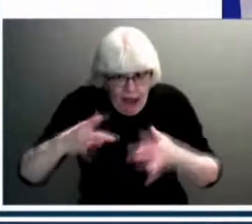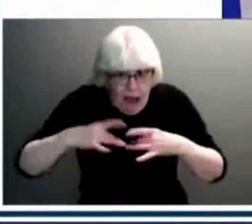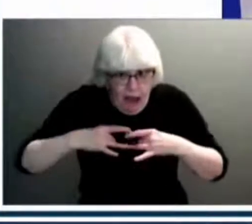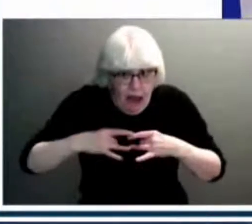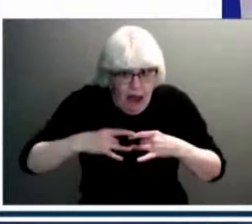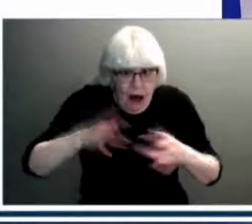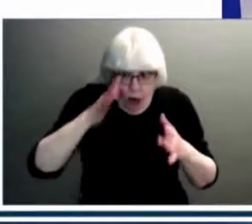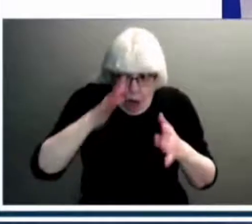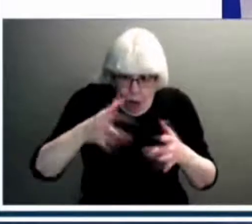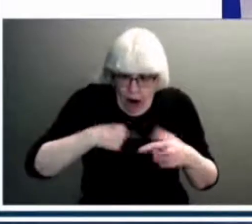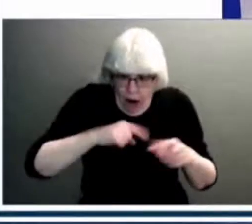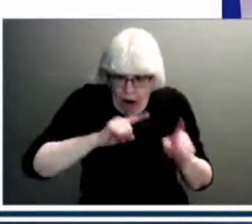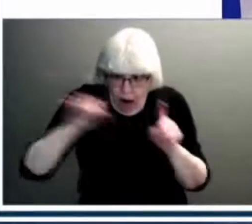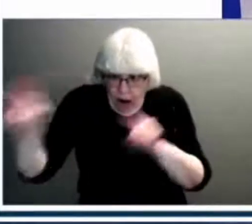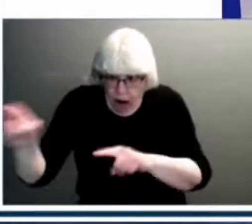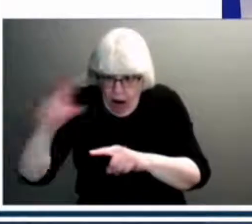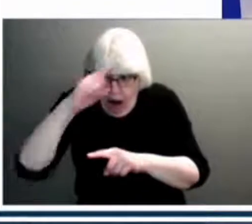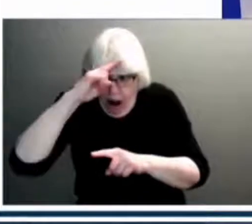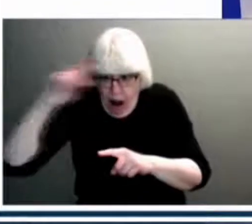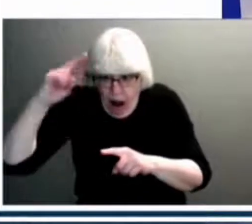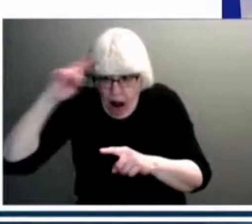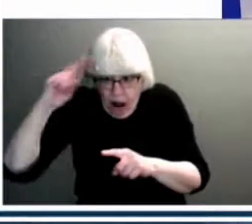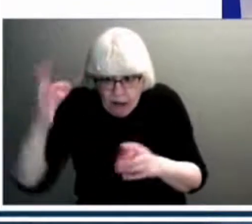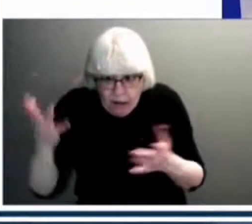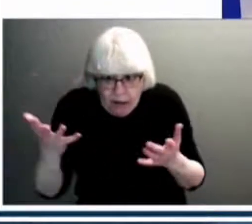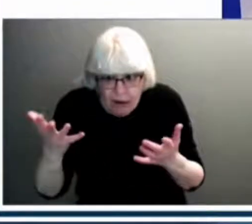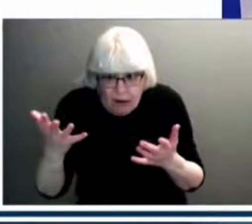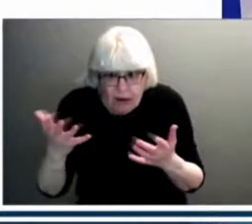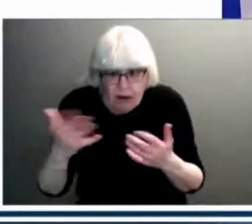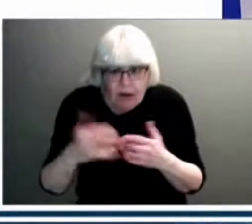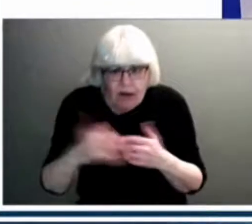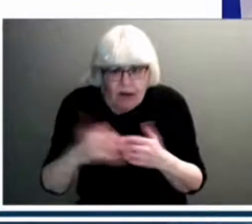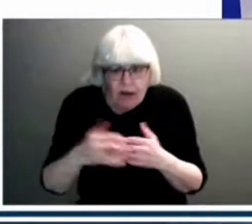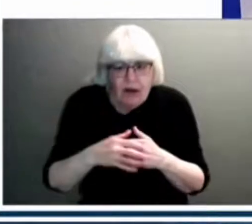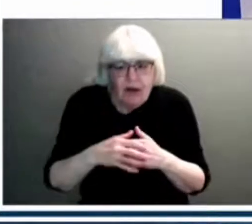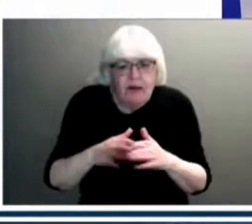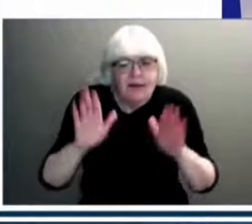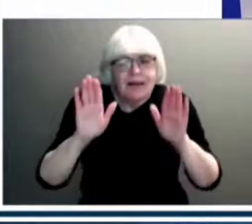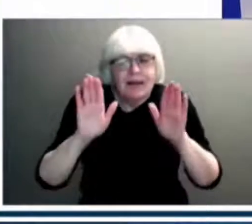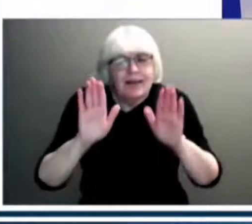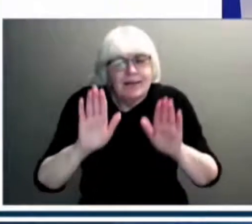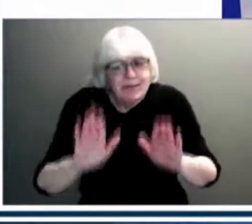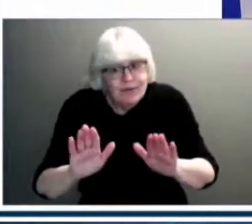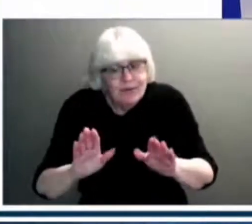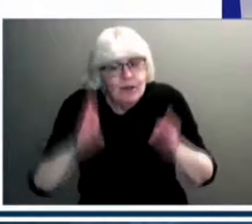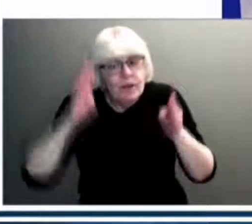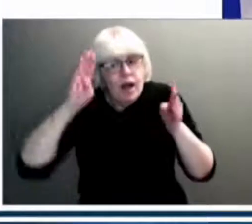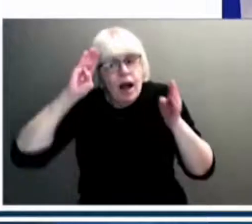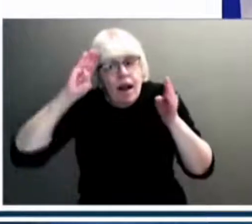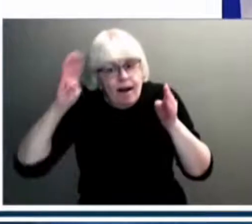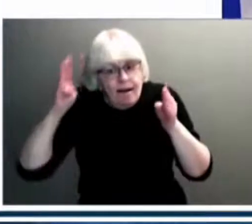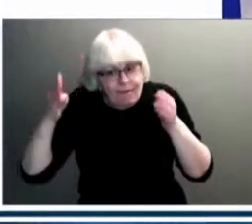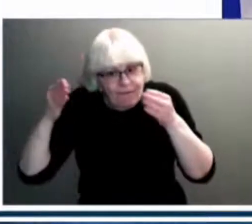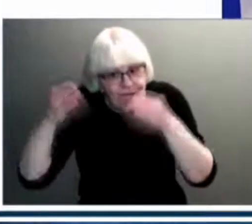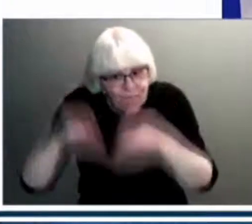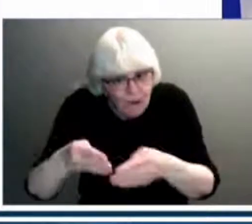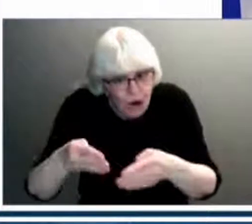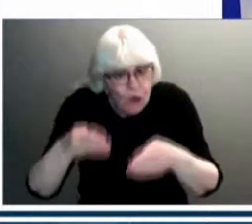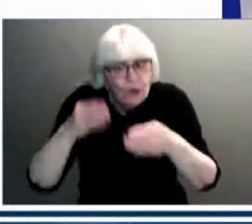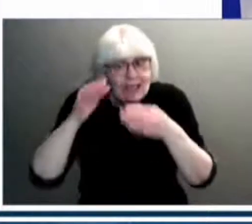me? So our focus has always been on the severity of the virus in terms